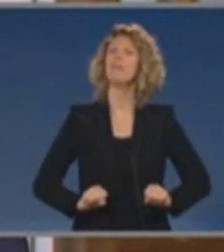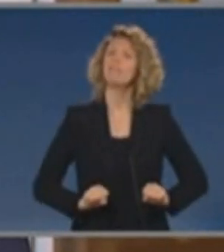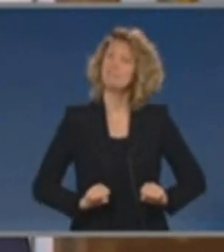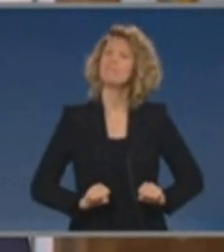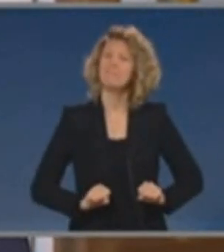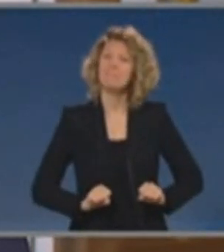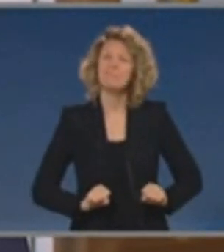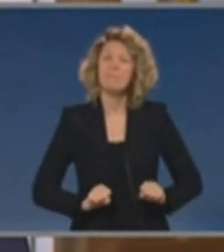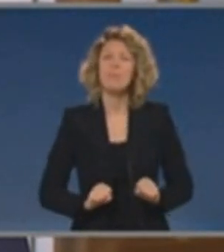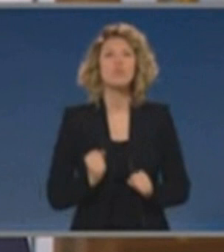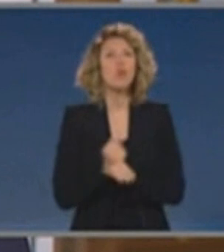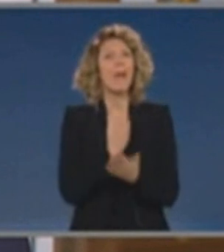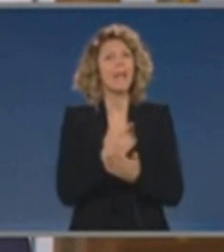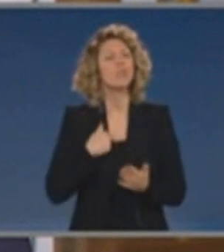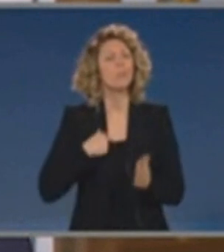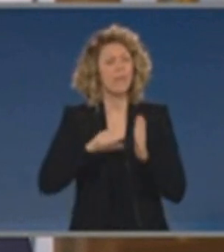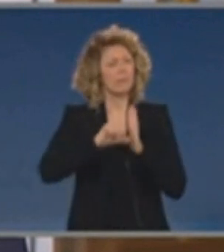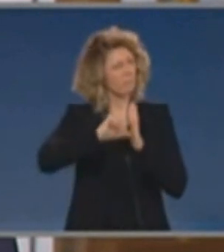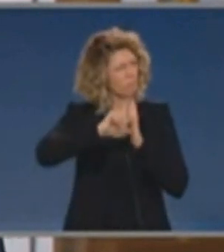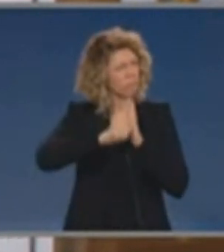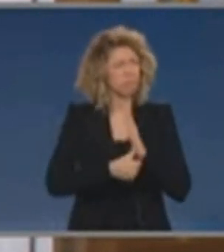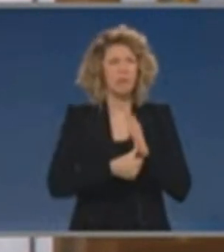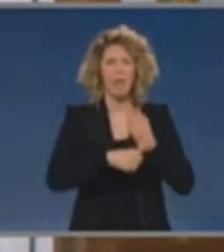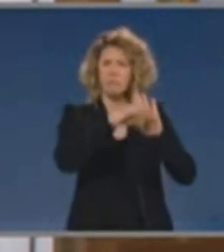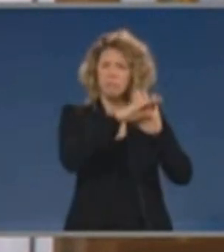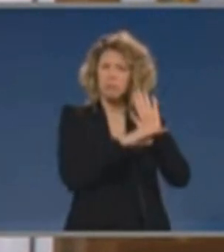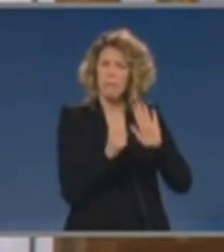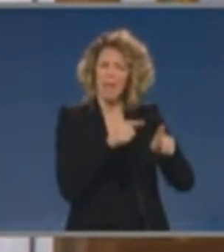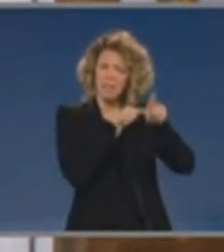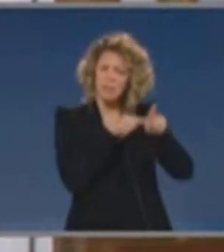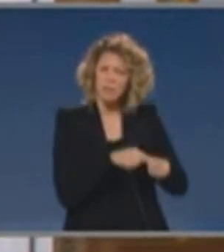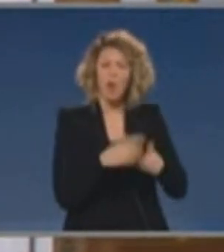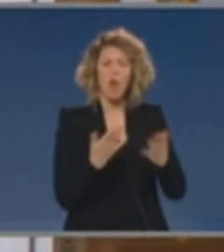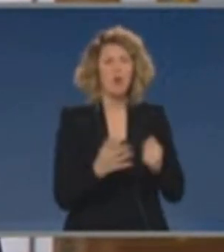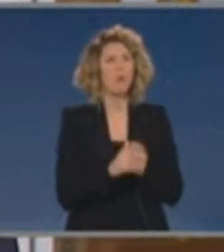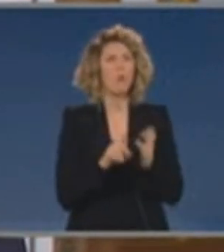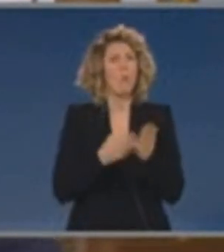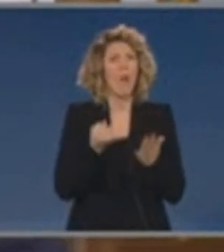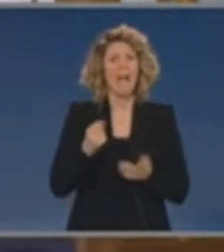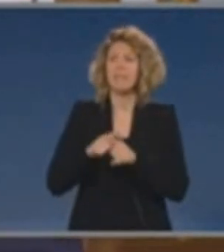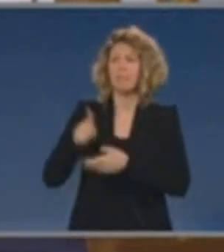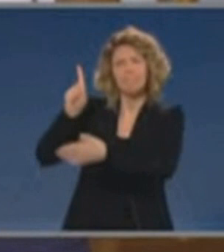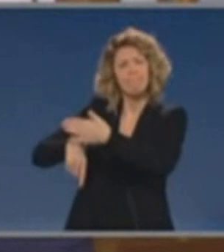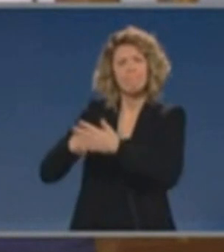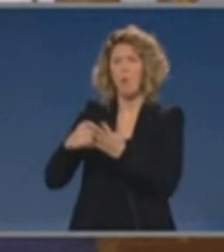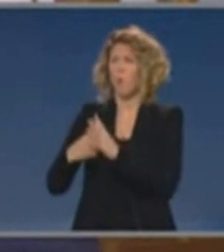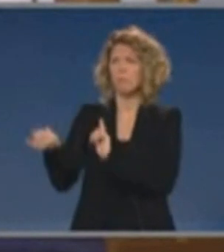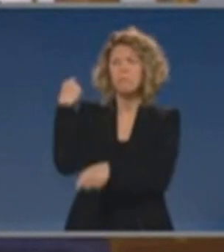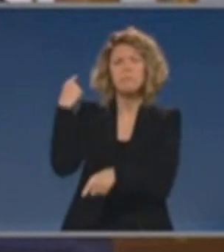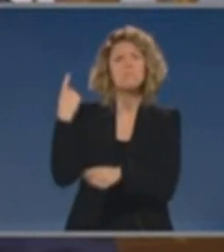around strengthening our compliance and integrity framework, strengthening our penalties and our